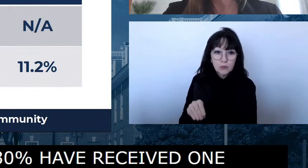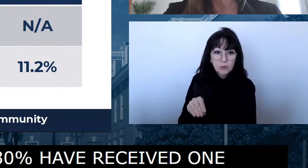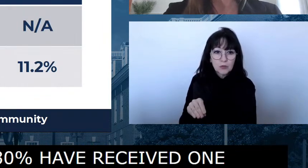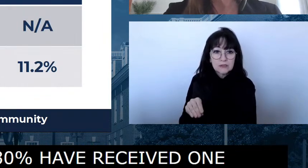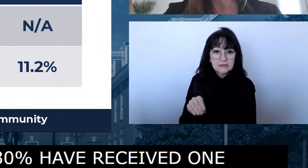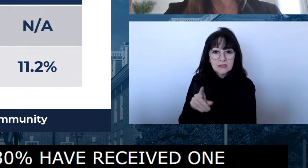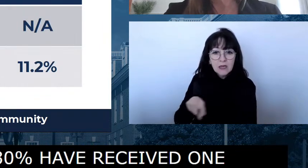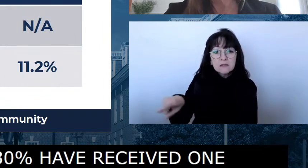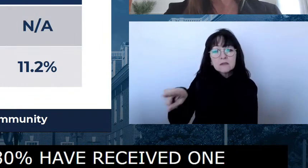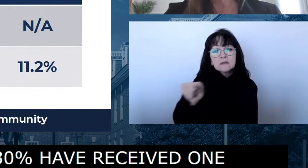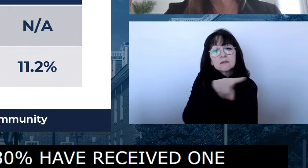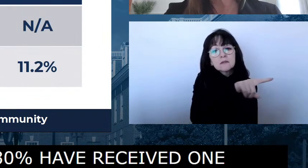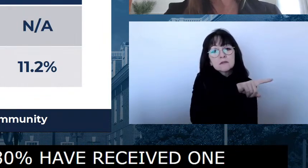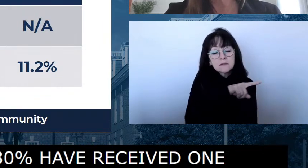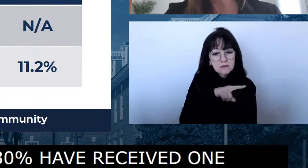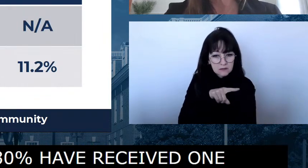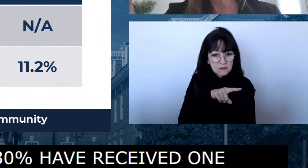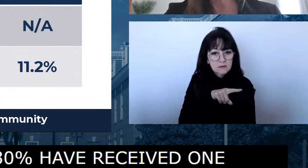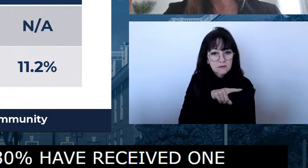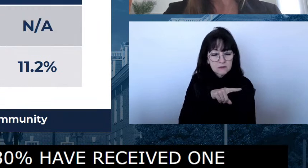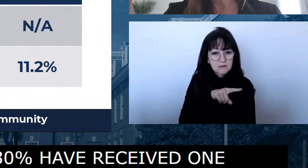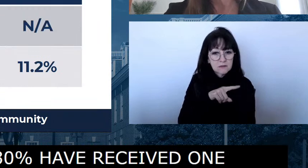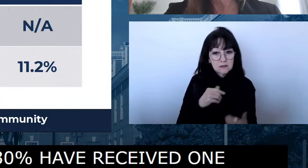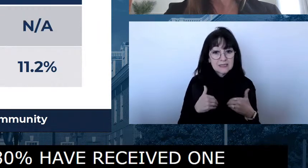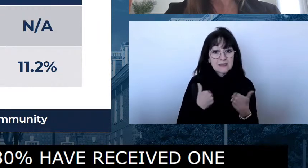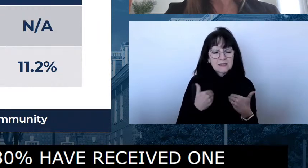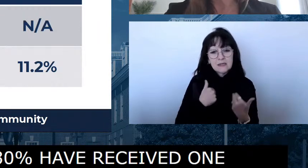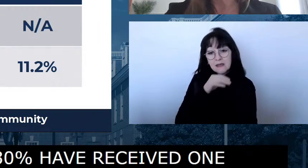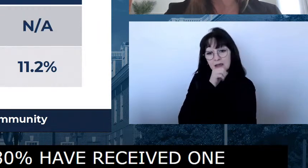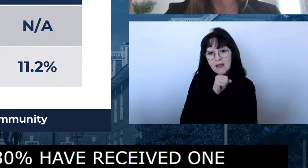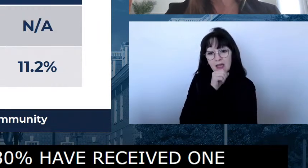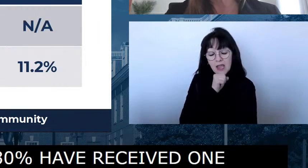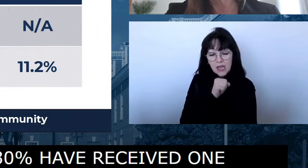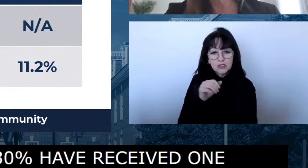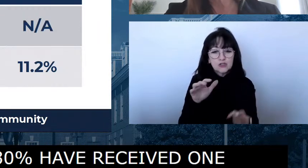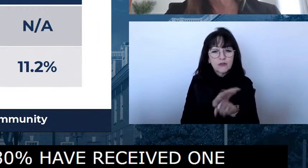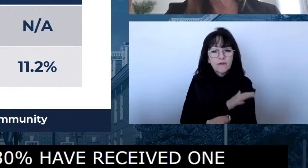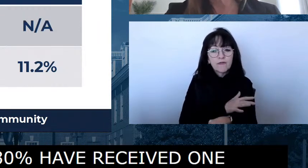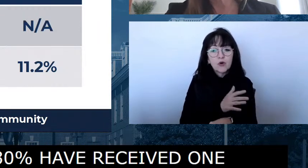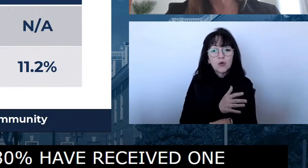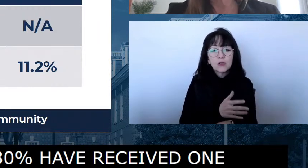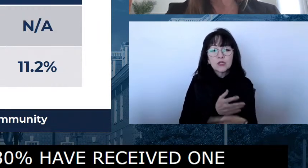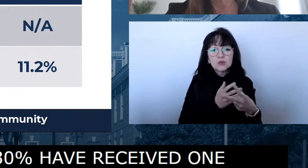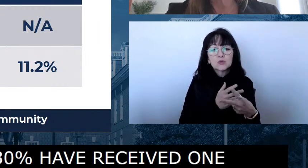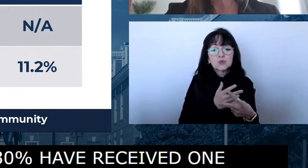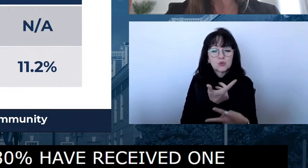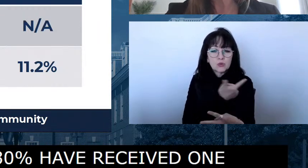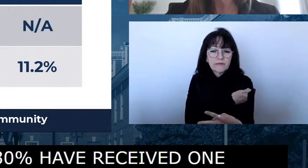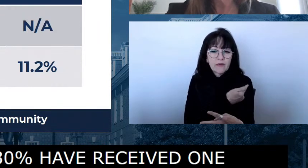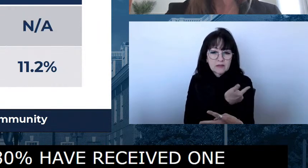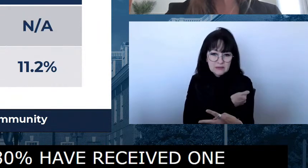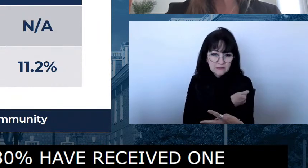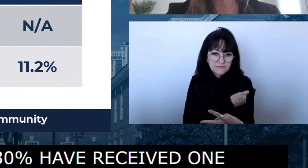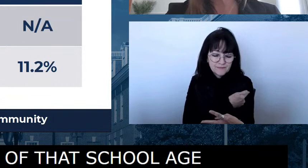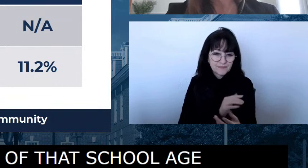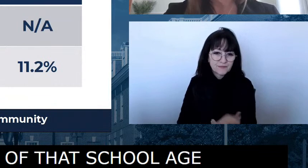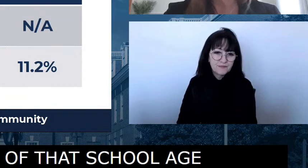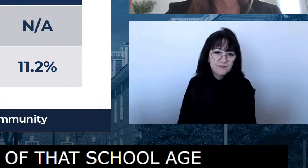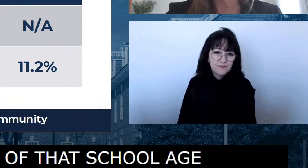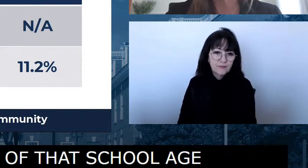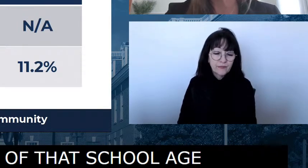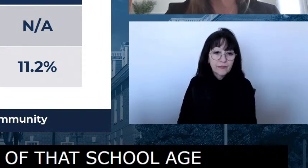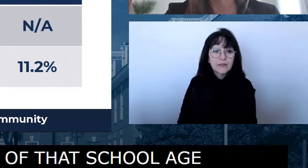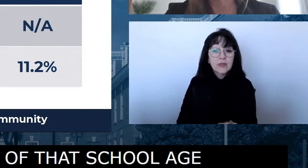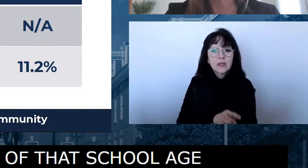22.7% of that school age population is fully vaccinated or up to date with their vaccine. In the